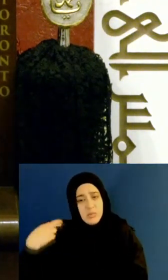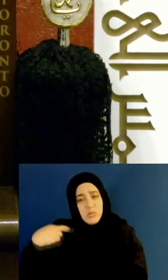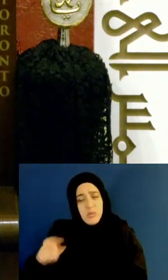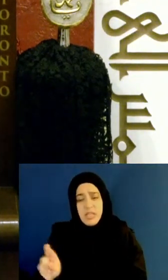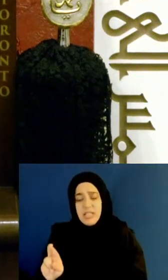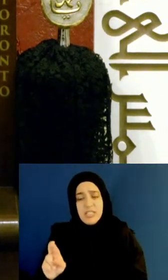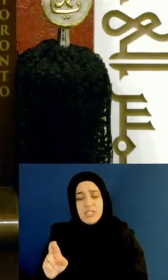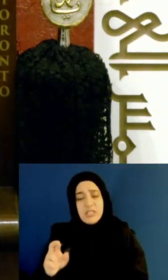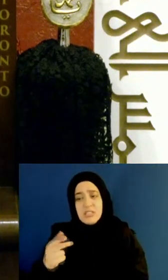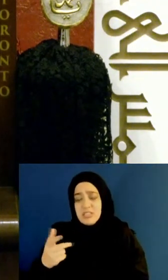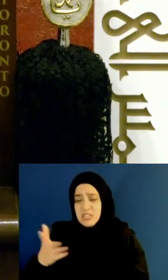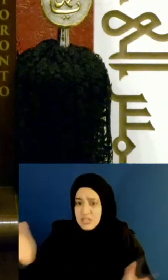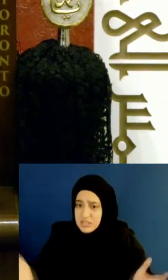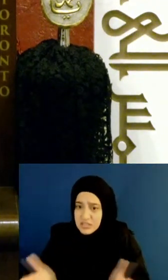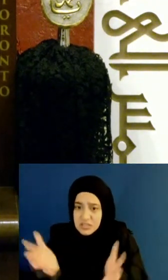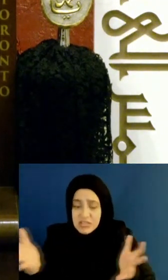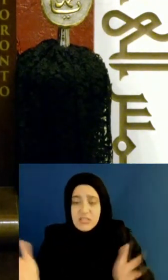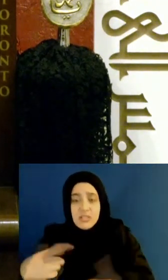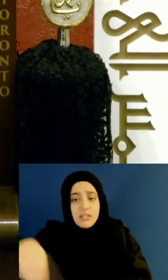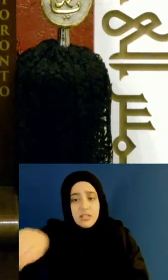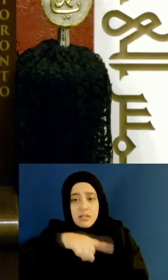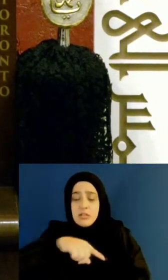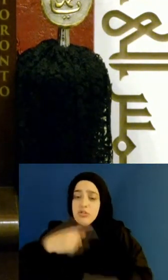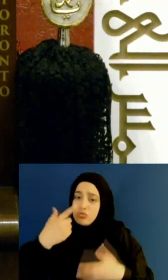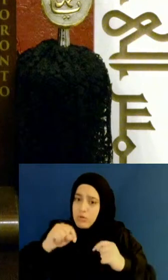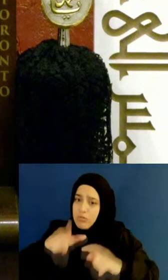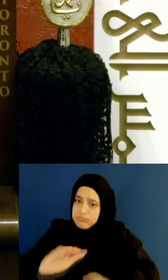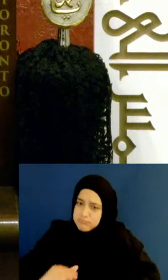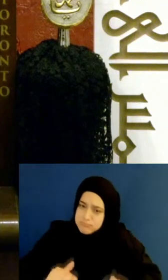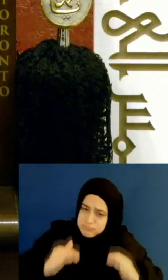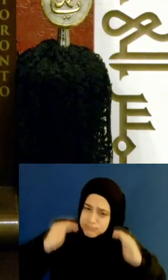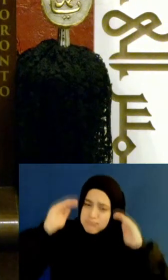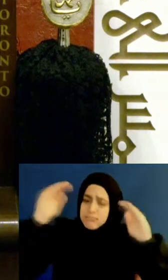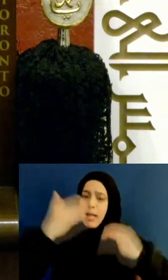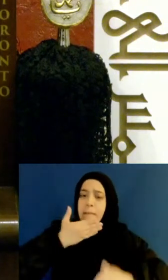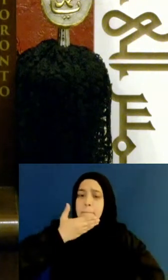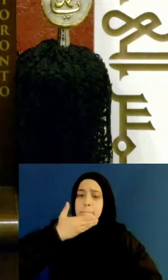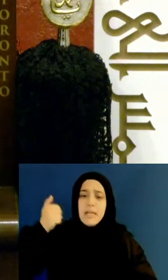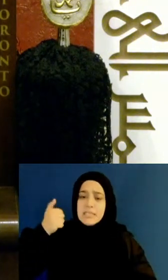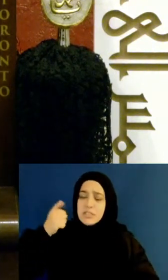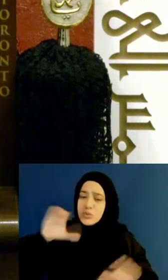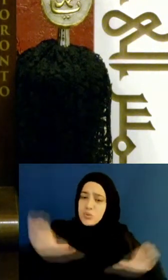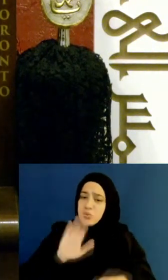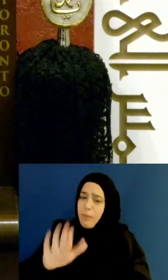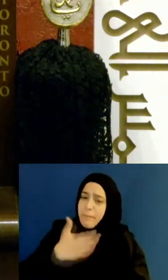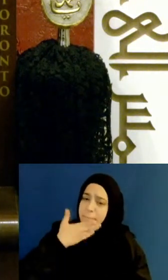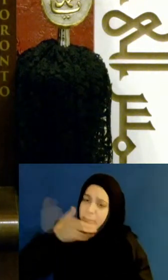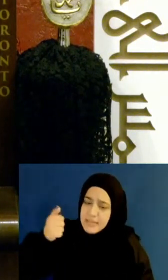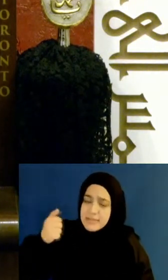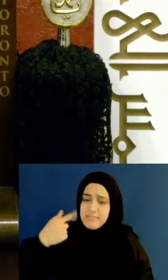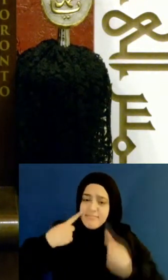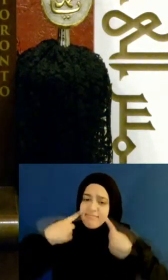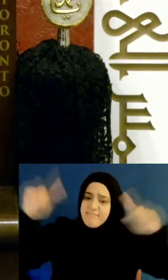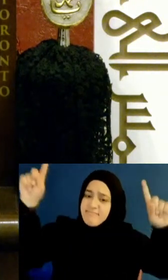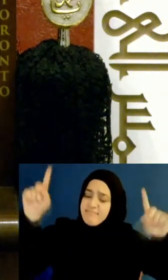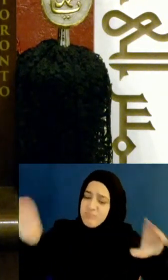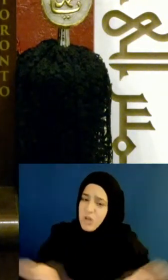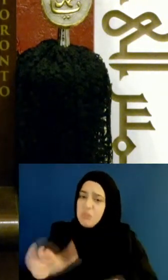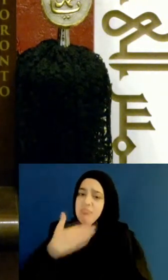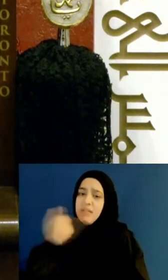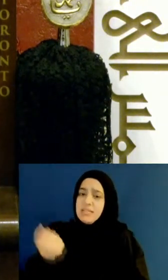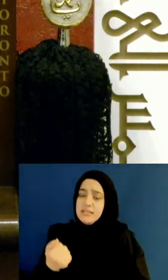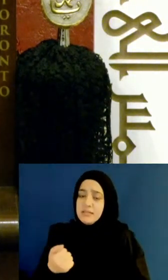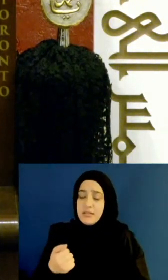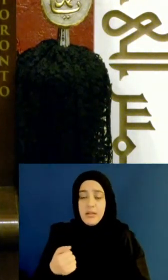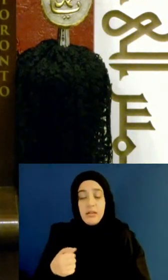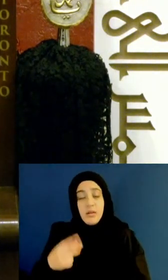Husseinis, to have reached the highest level of our worldly accomplishments. Rasulullah never willed for this ummah to be